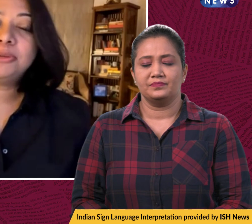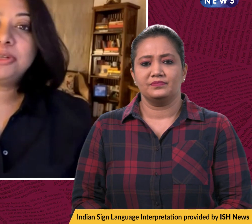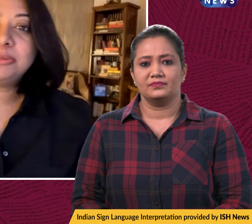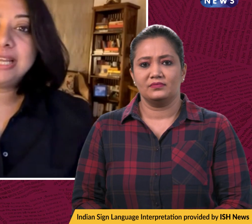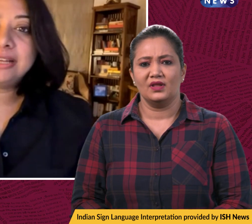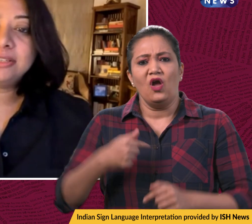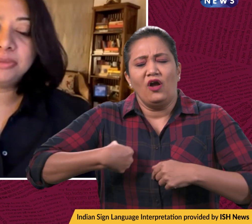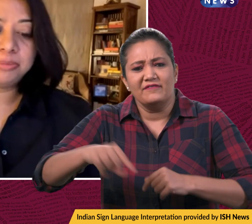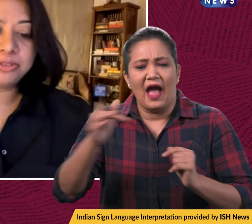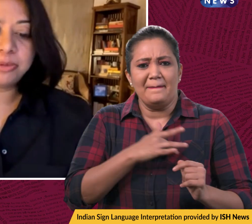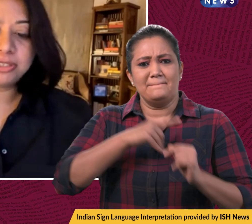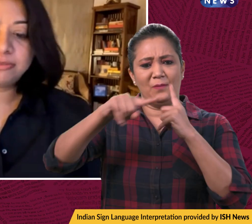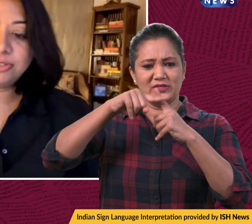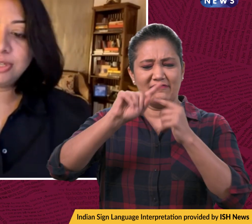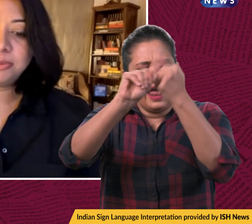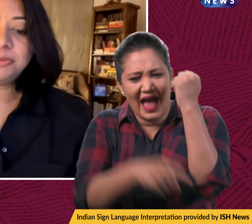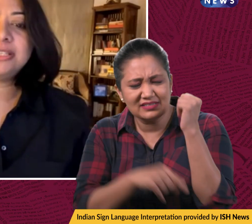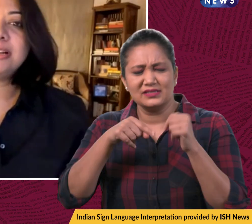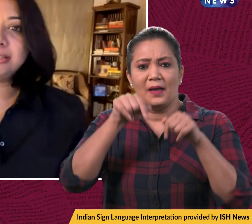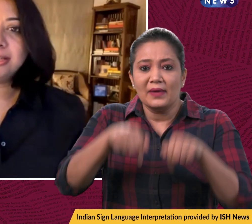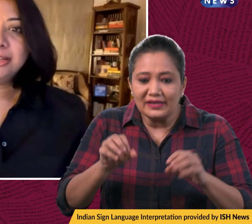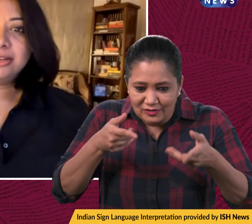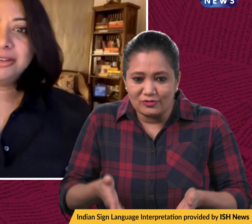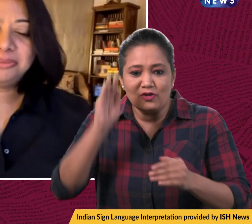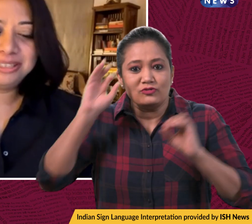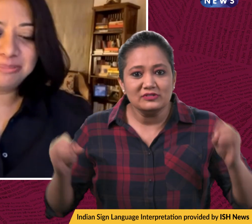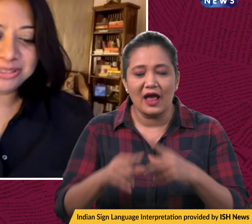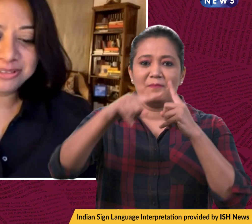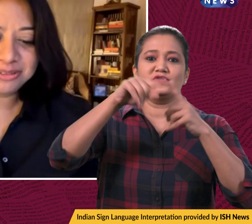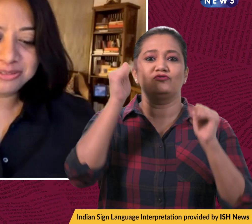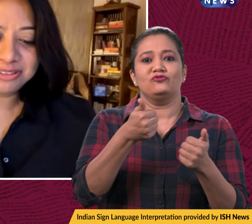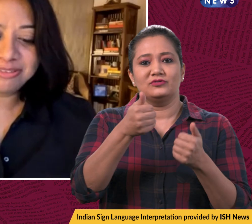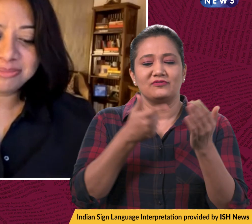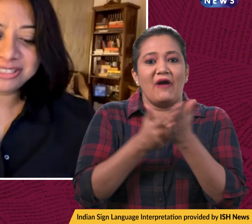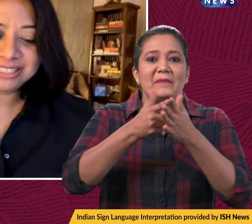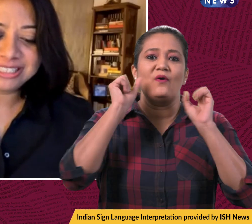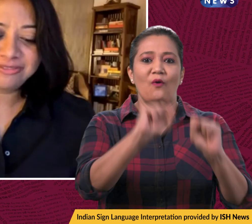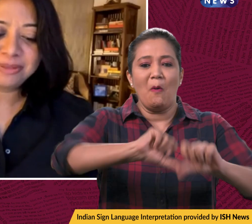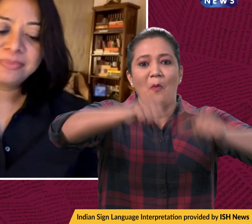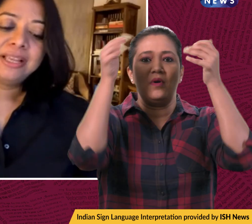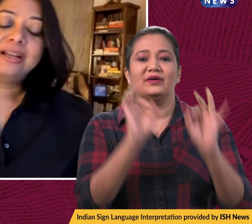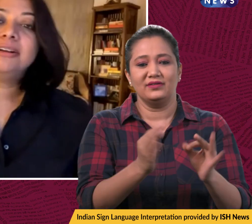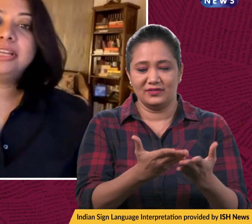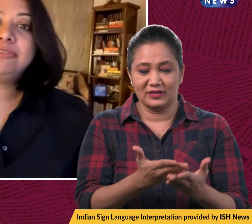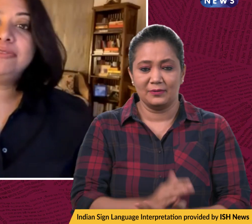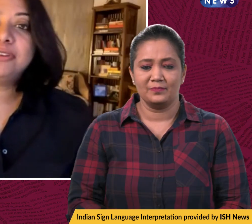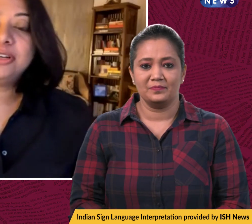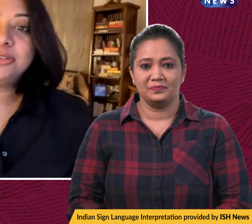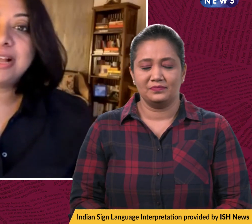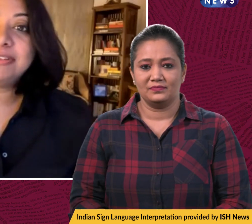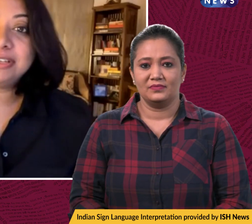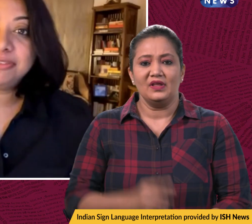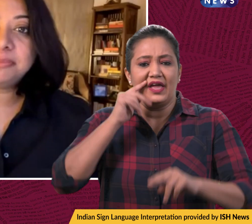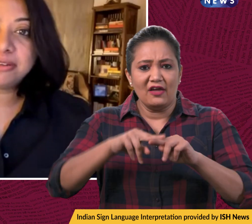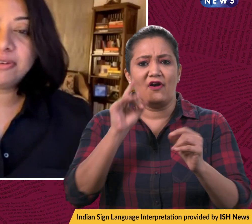I know that we normally end with a piece of positive news today, but we started with the positive news for the farmers this evening. If